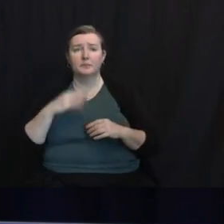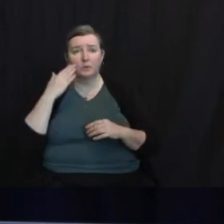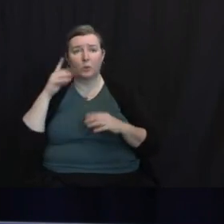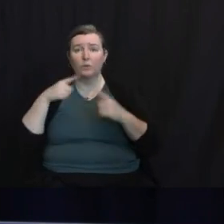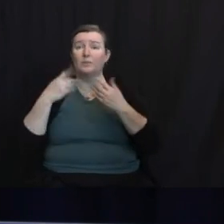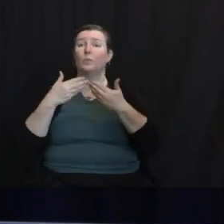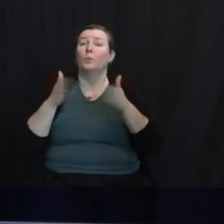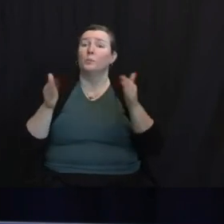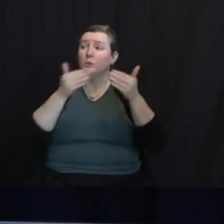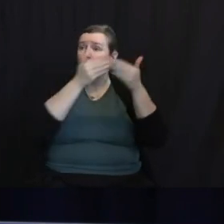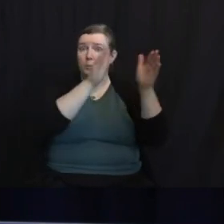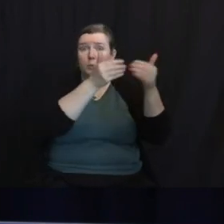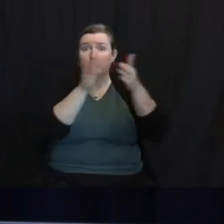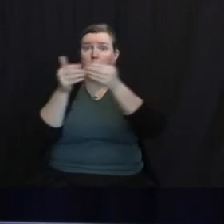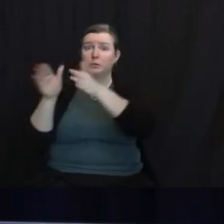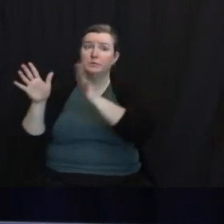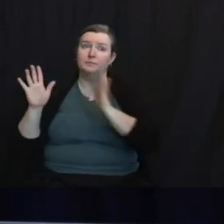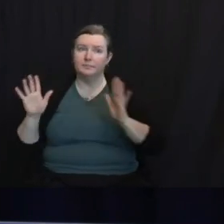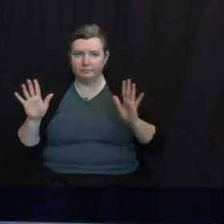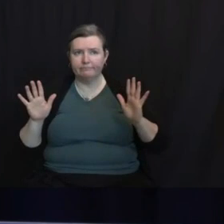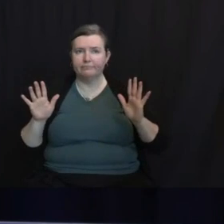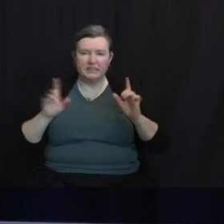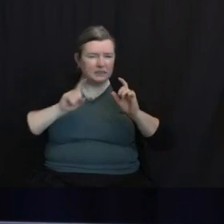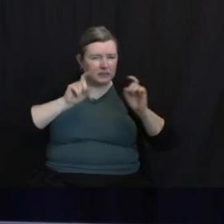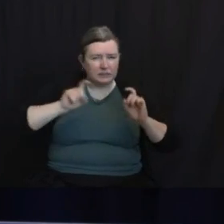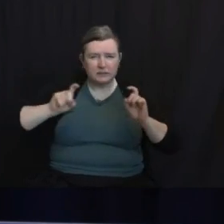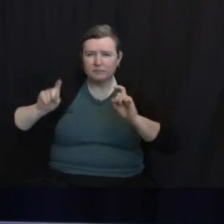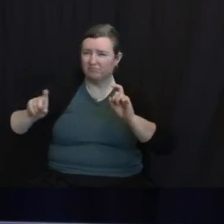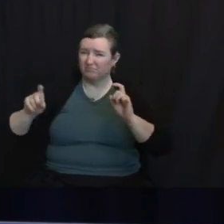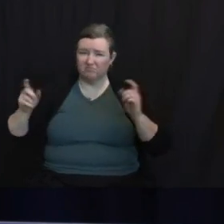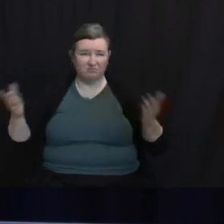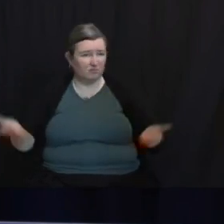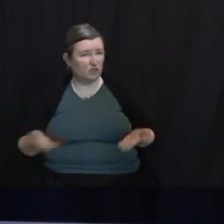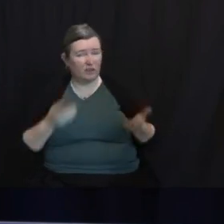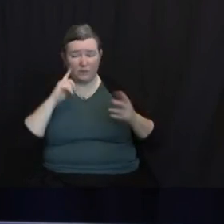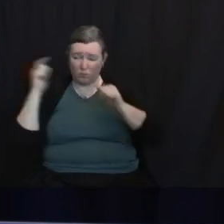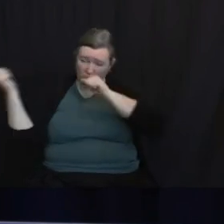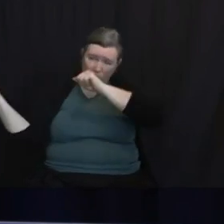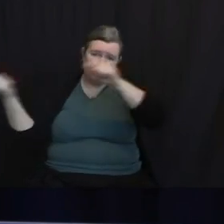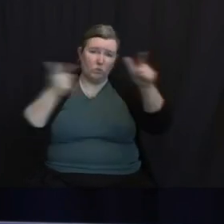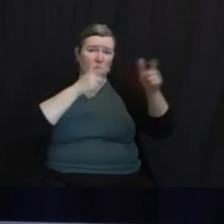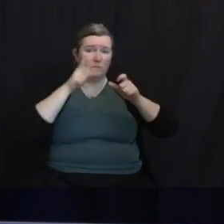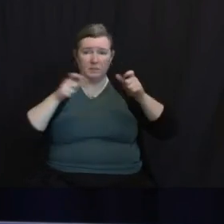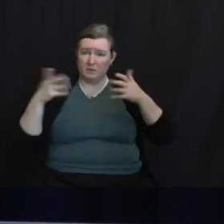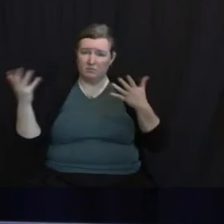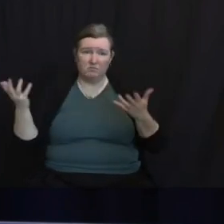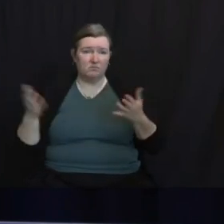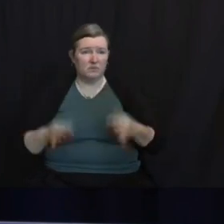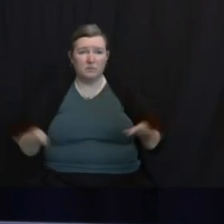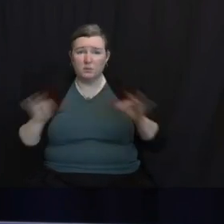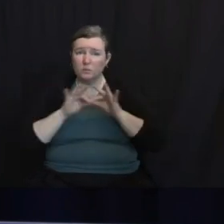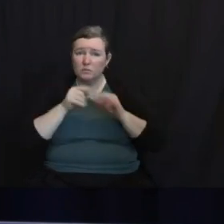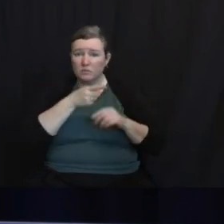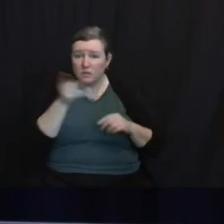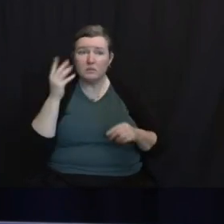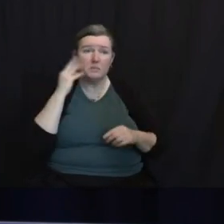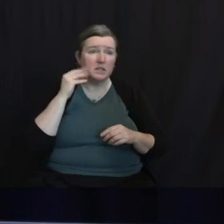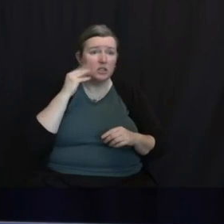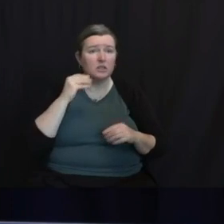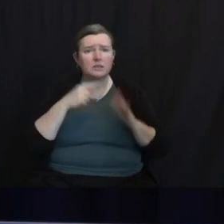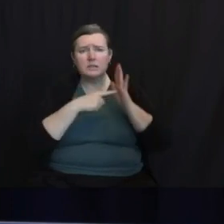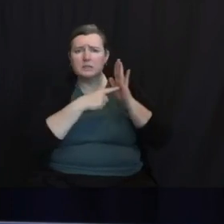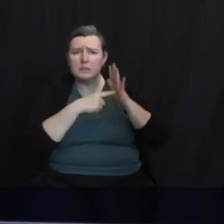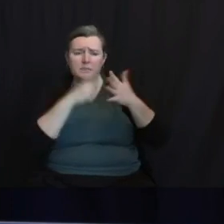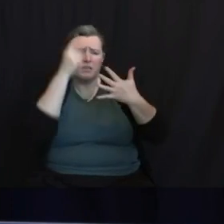available to everyone in the state, and it's especially important to get tested if you're experiencing any symptoms at all: